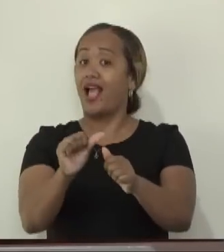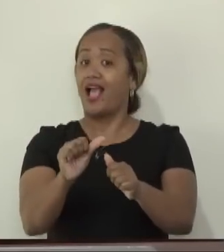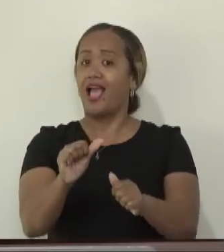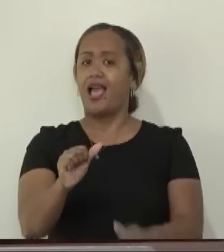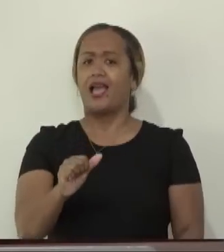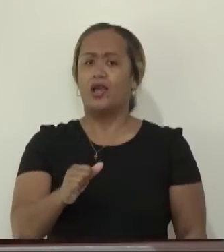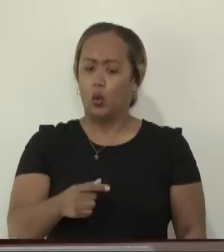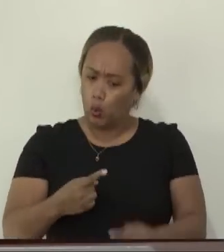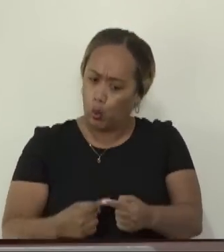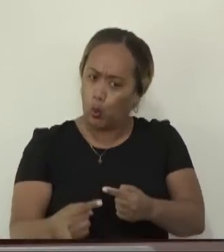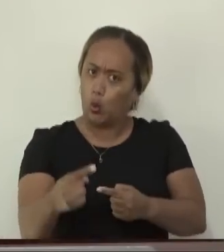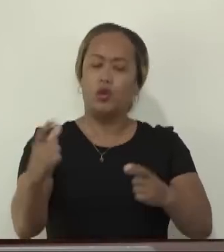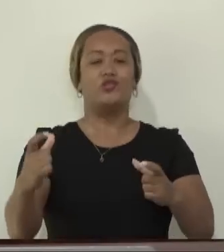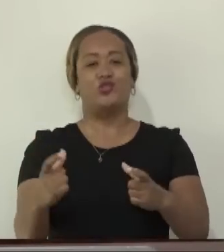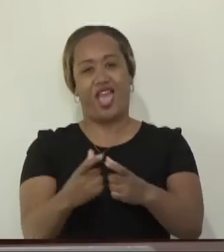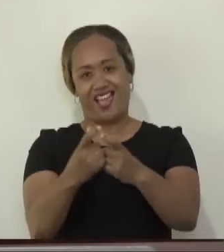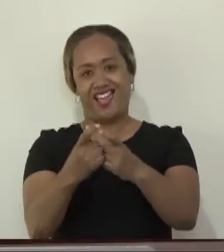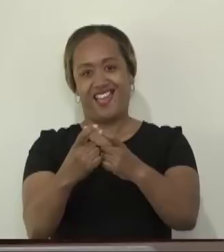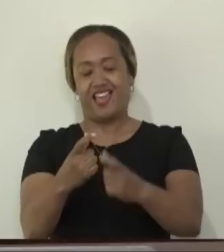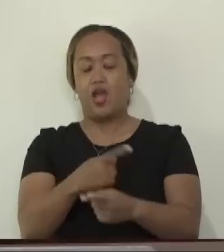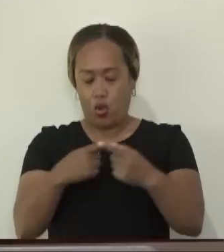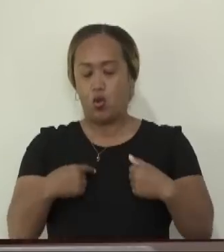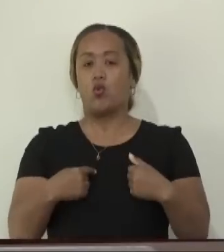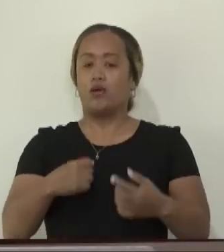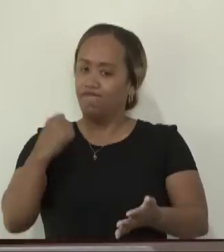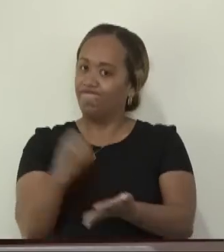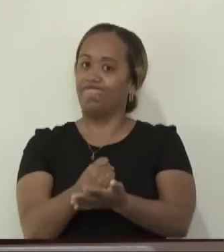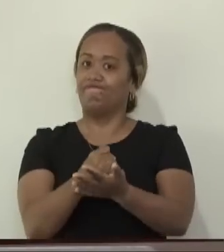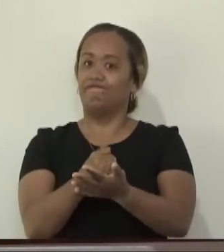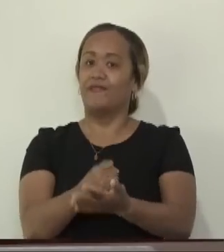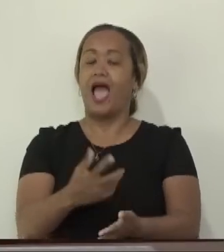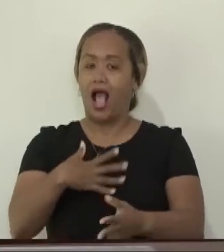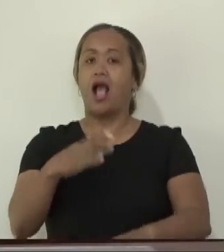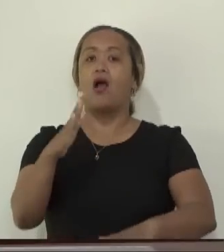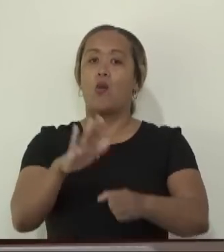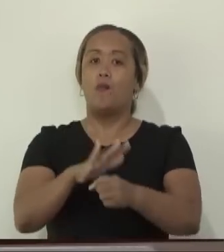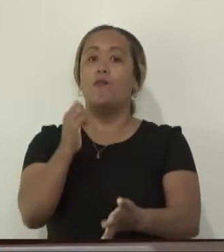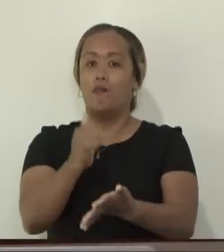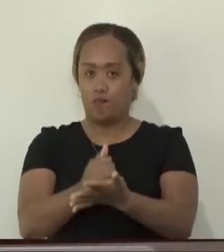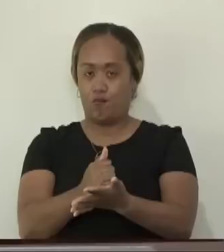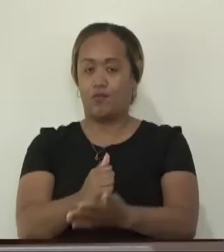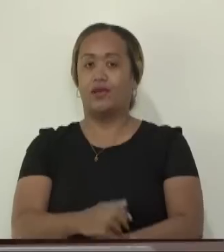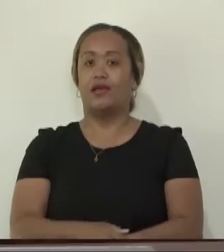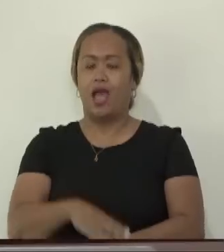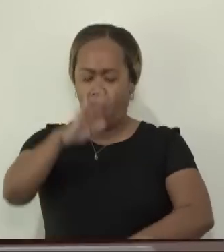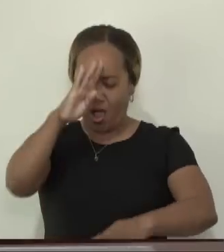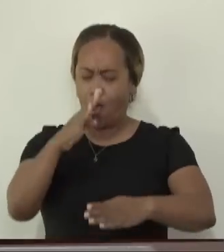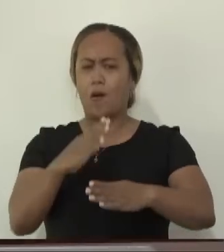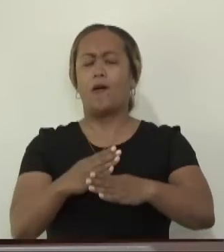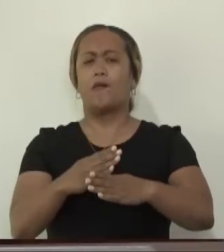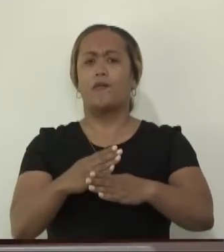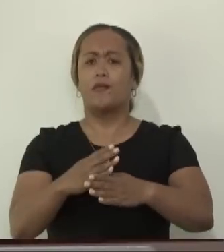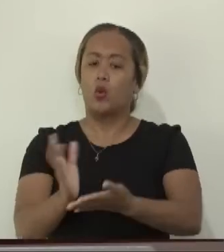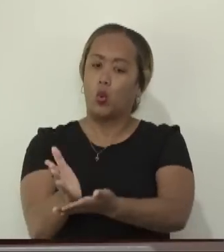an ongoing challenge that we are determined to fulfill. Our hope